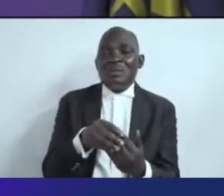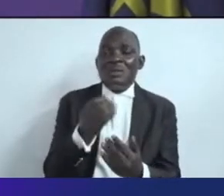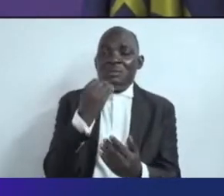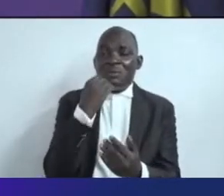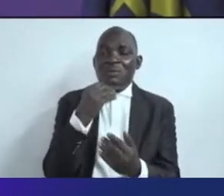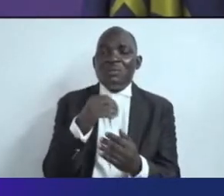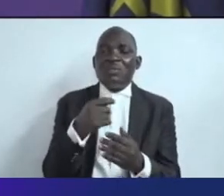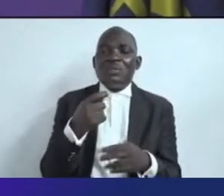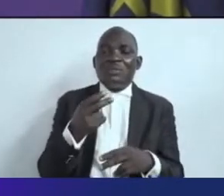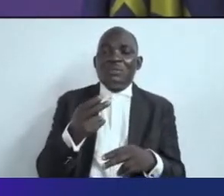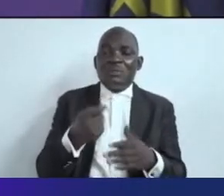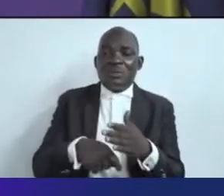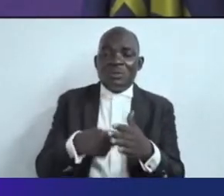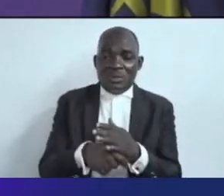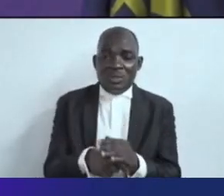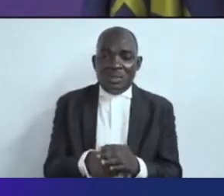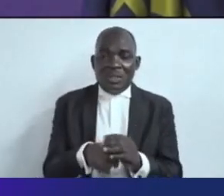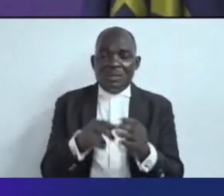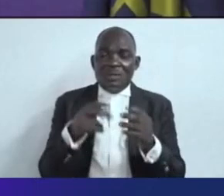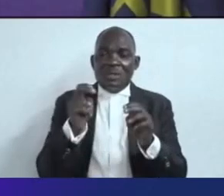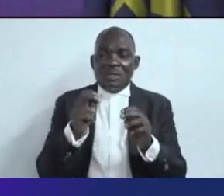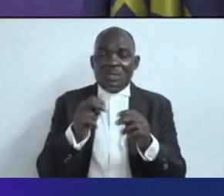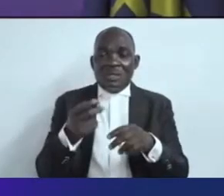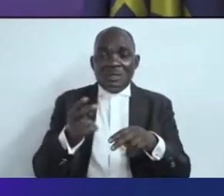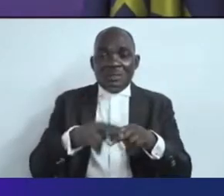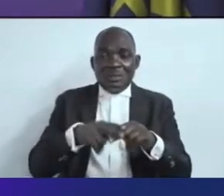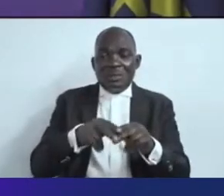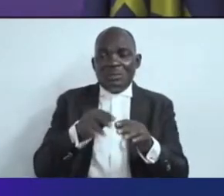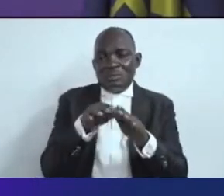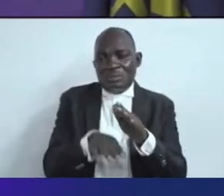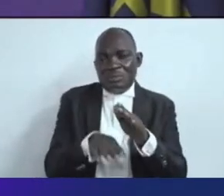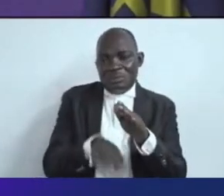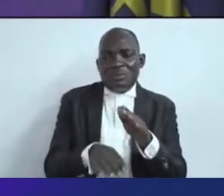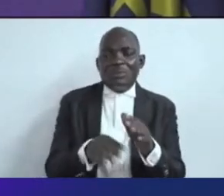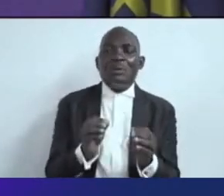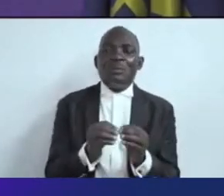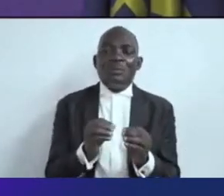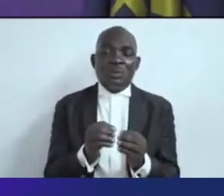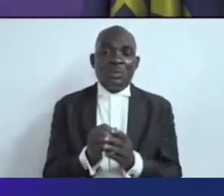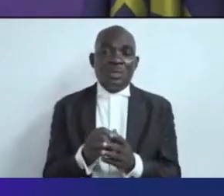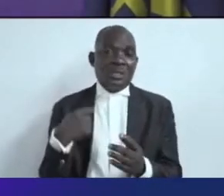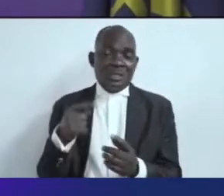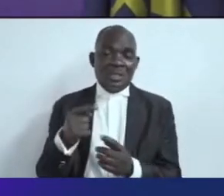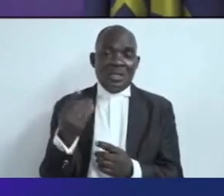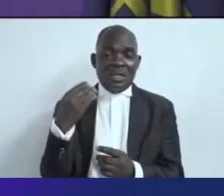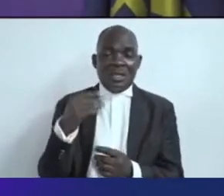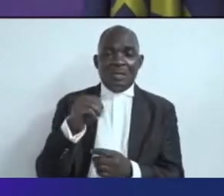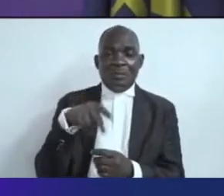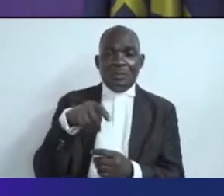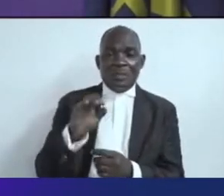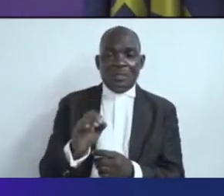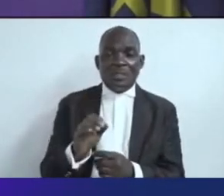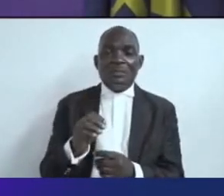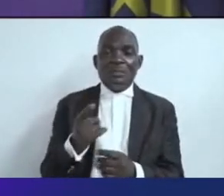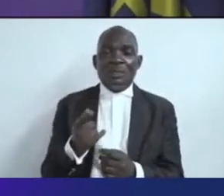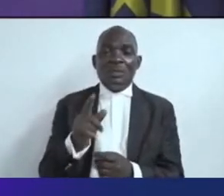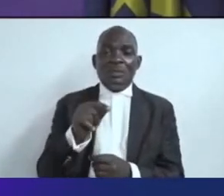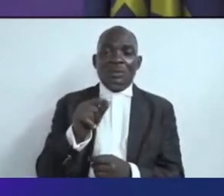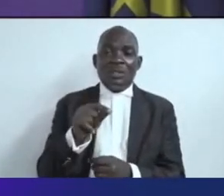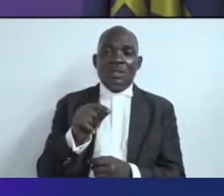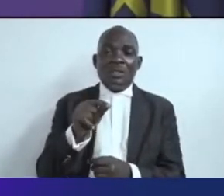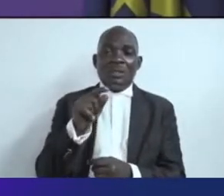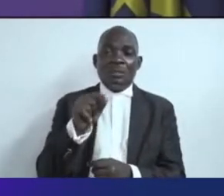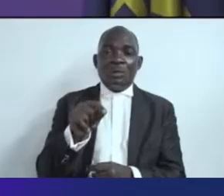inflation. Headline inflation has declined consistently since the last MPC to